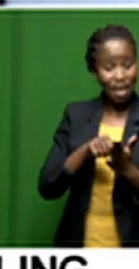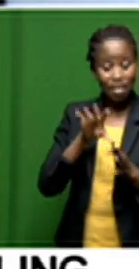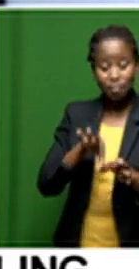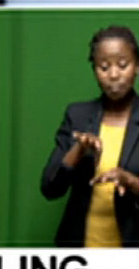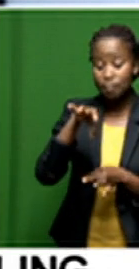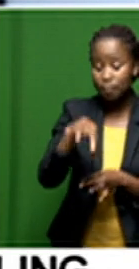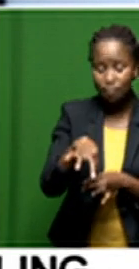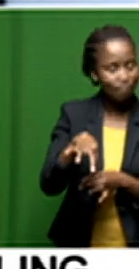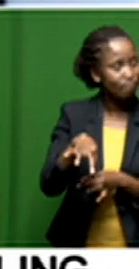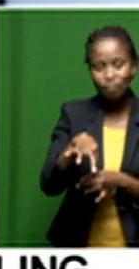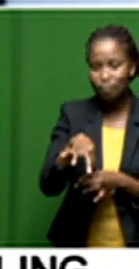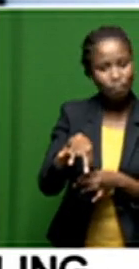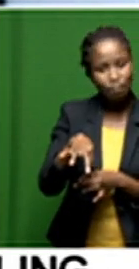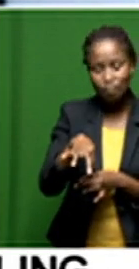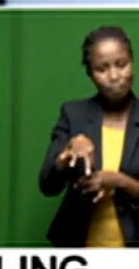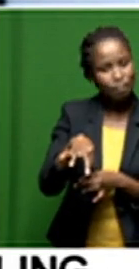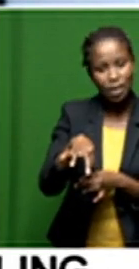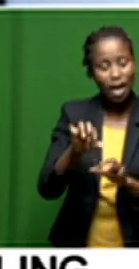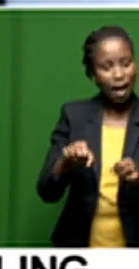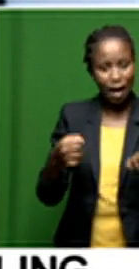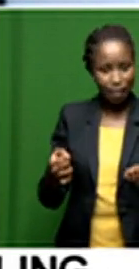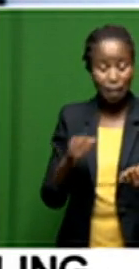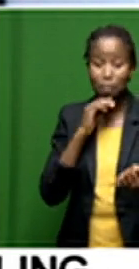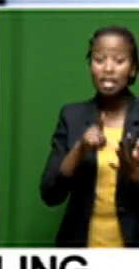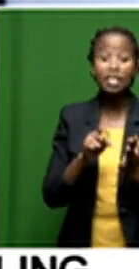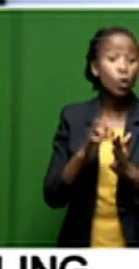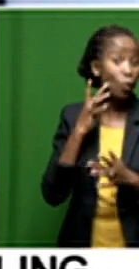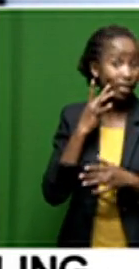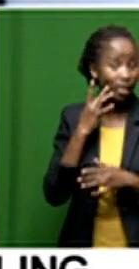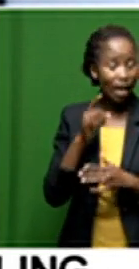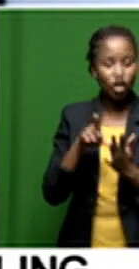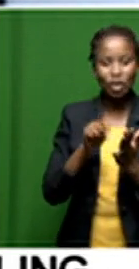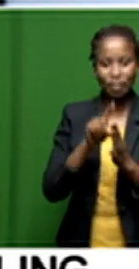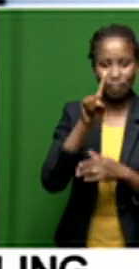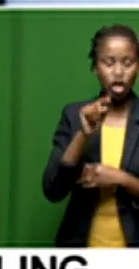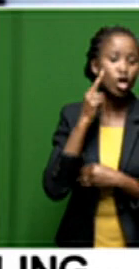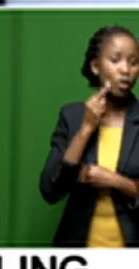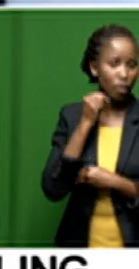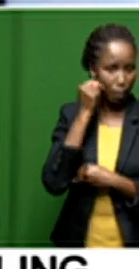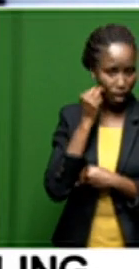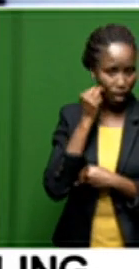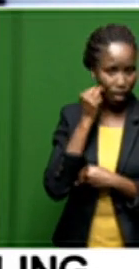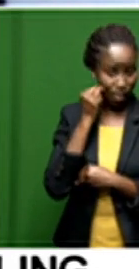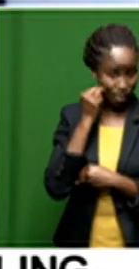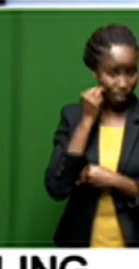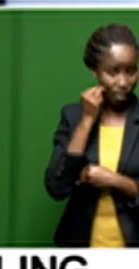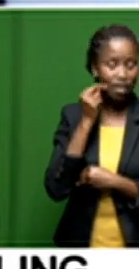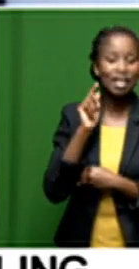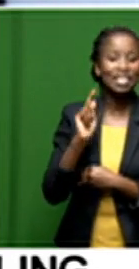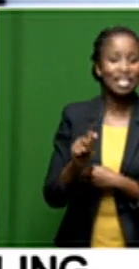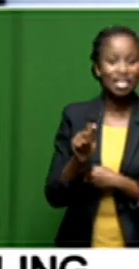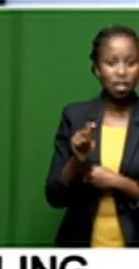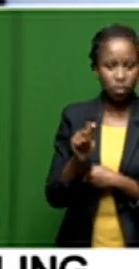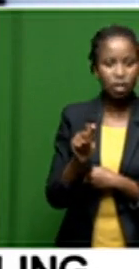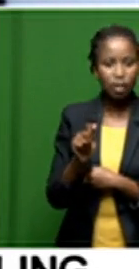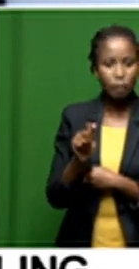period, which the cutoff of which is the 1st of November. And we now expect that the minister will gazette the 1st of November as the